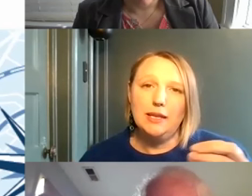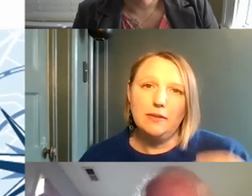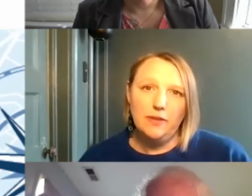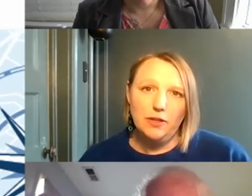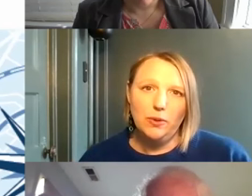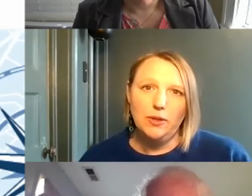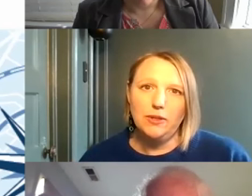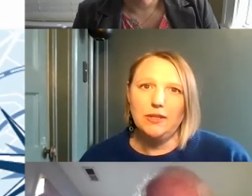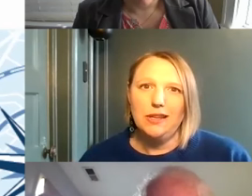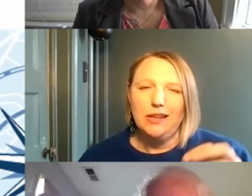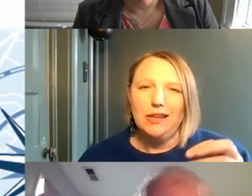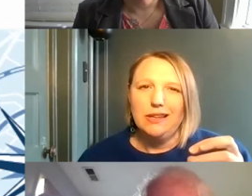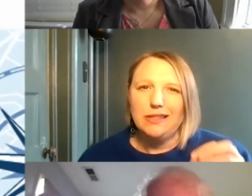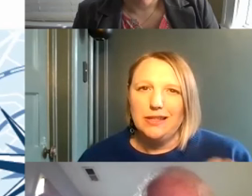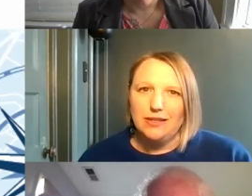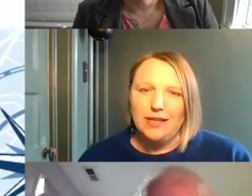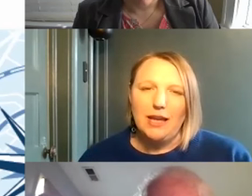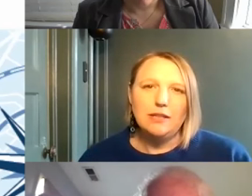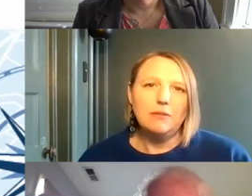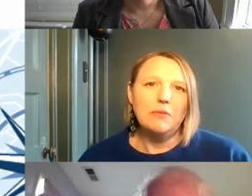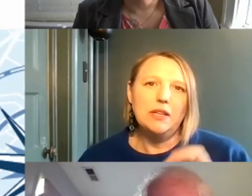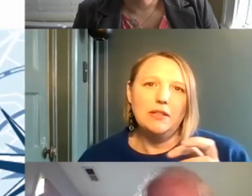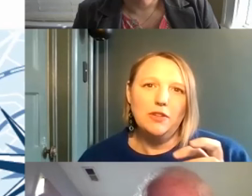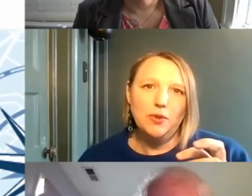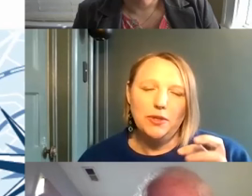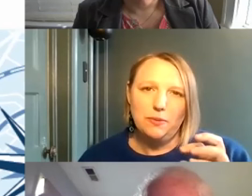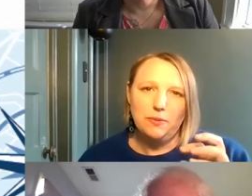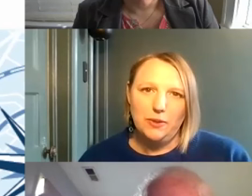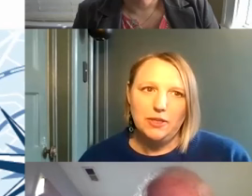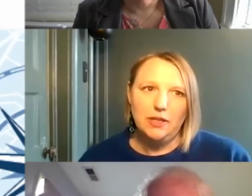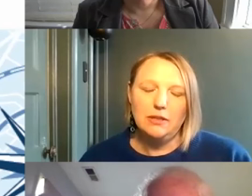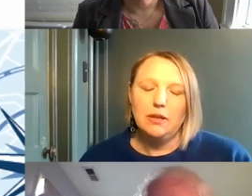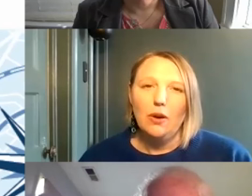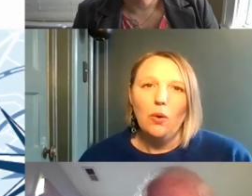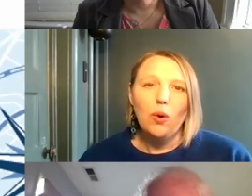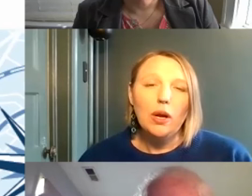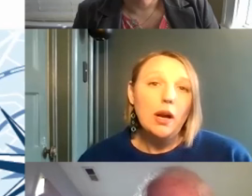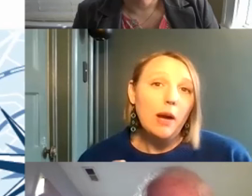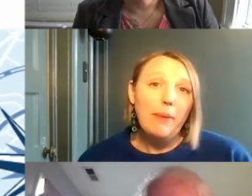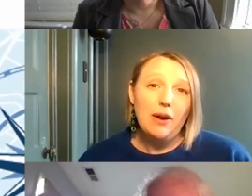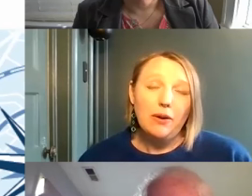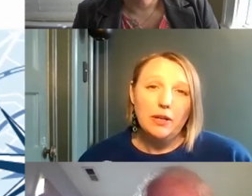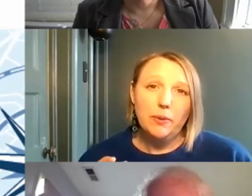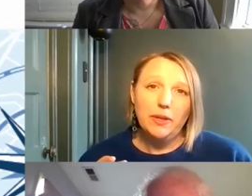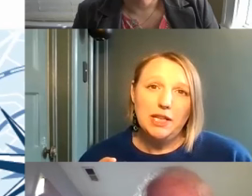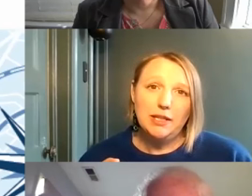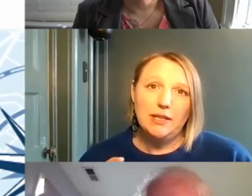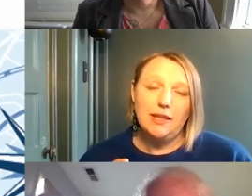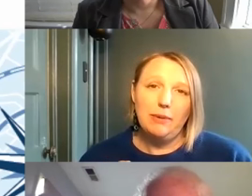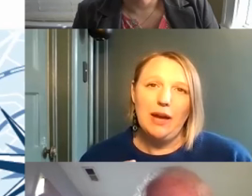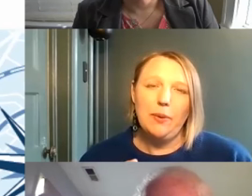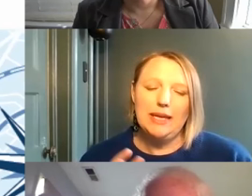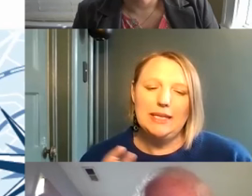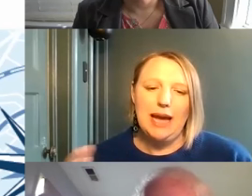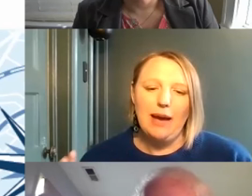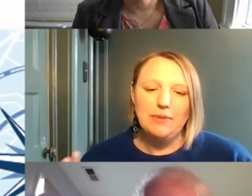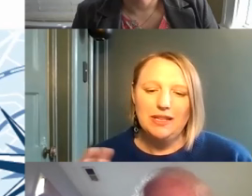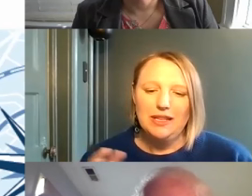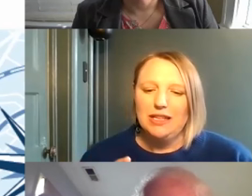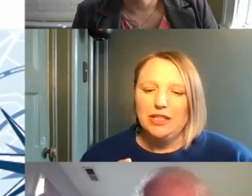an individual's skill set, an individual's resources, or about, you know, really challenging us not to think about how do